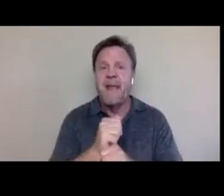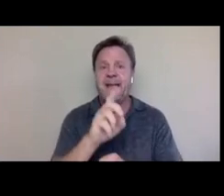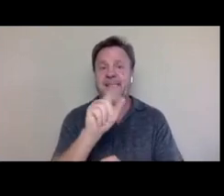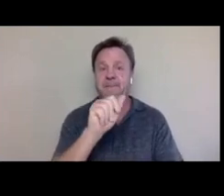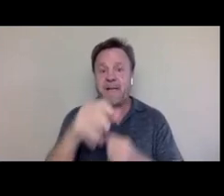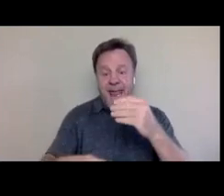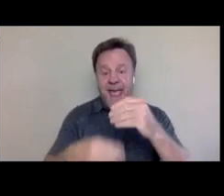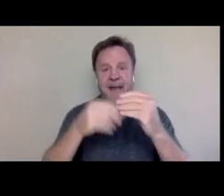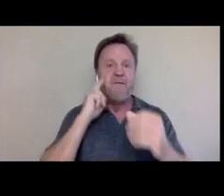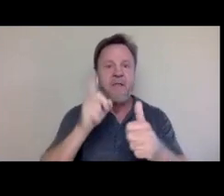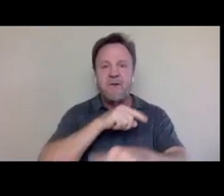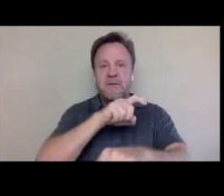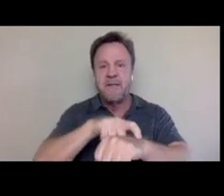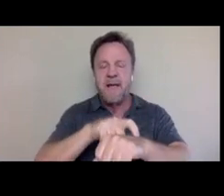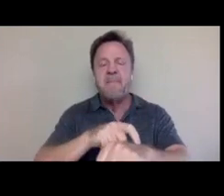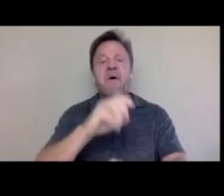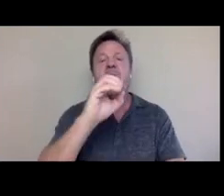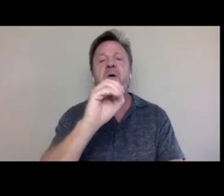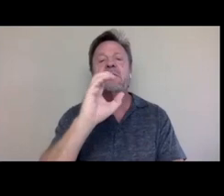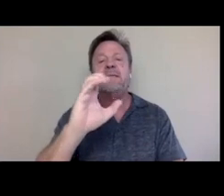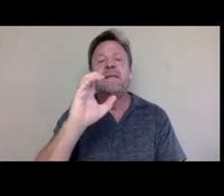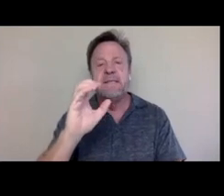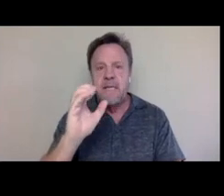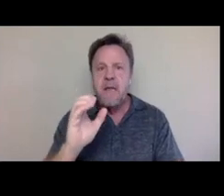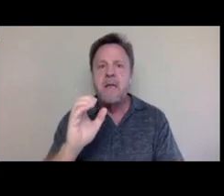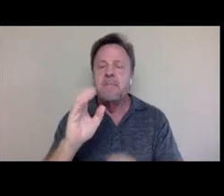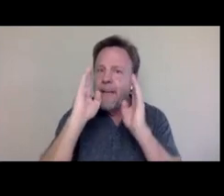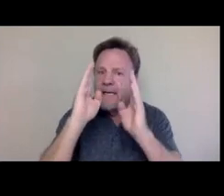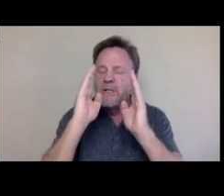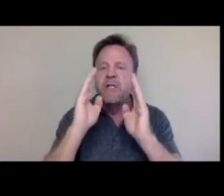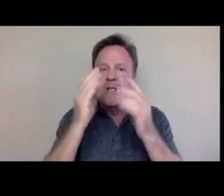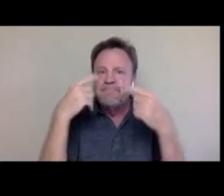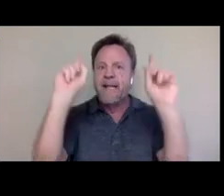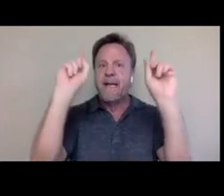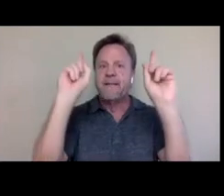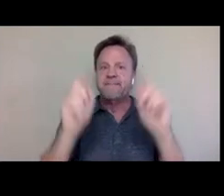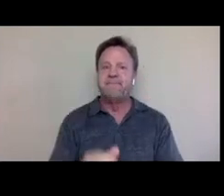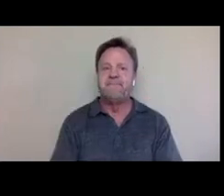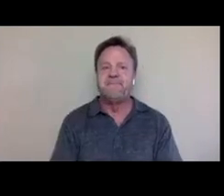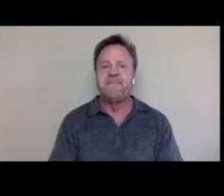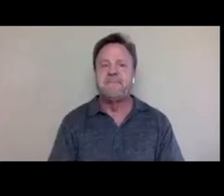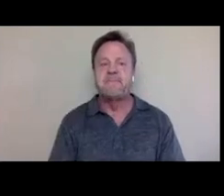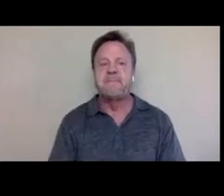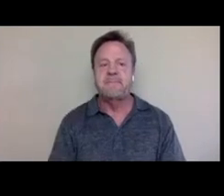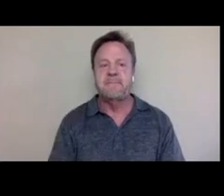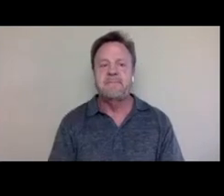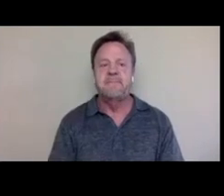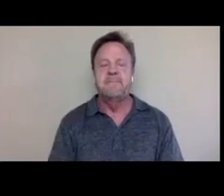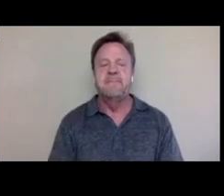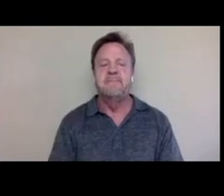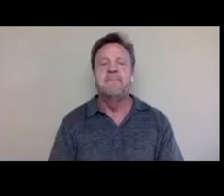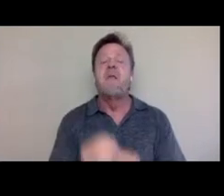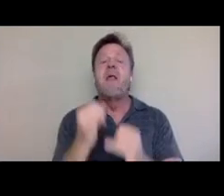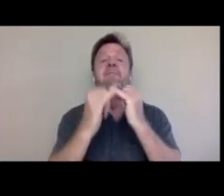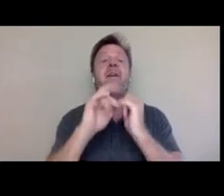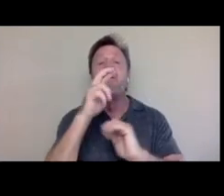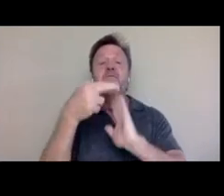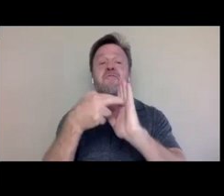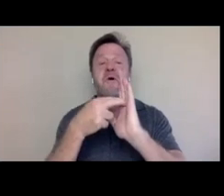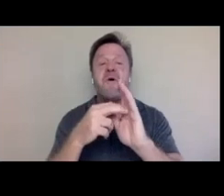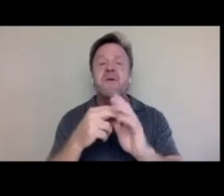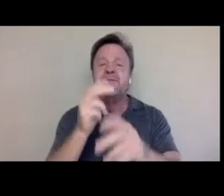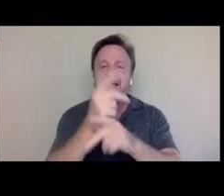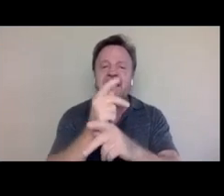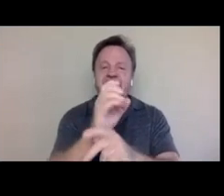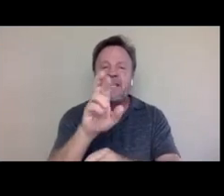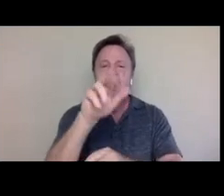first time. And OCC listened and did it. Next slide, please. The final rule keeps CRA a